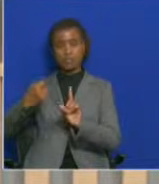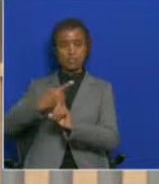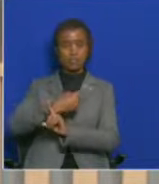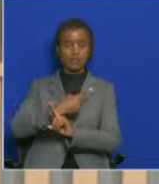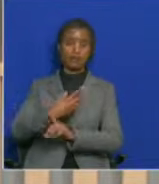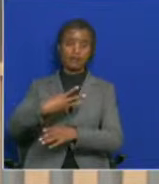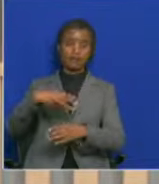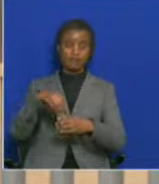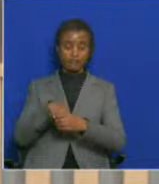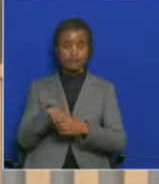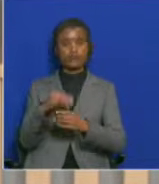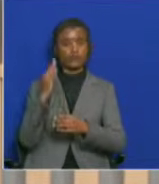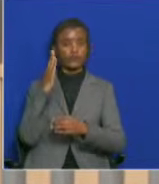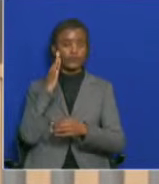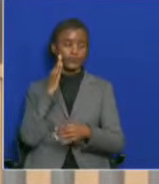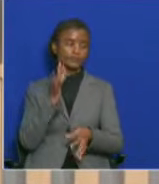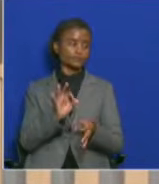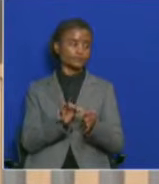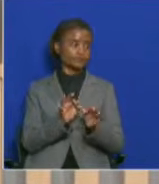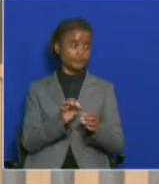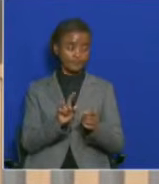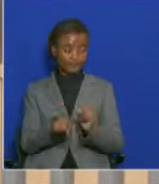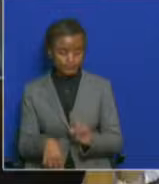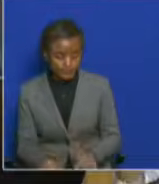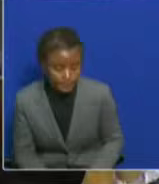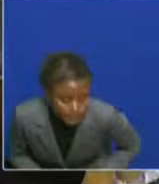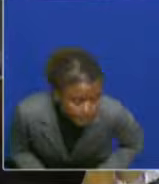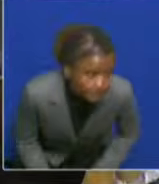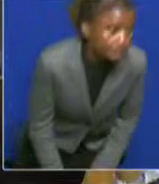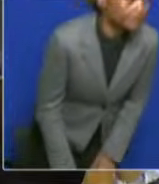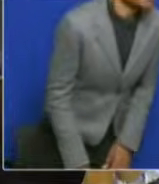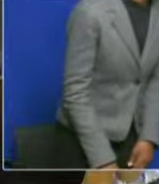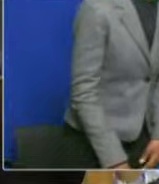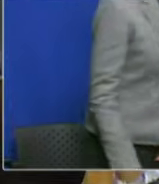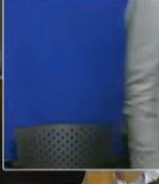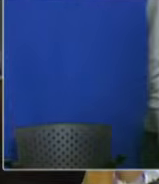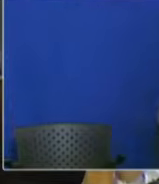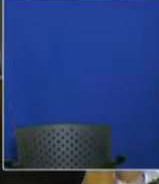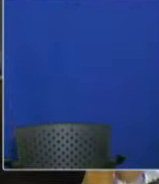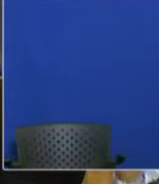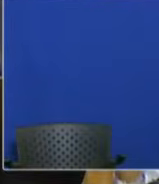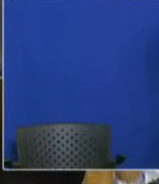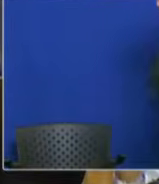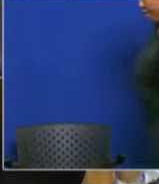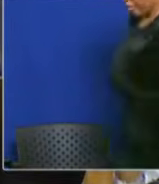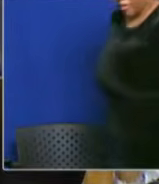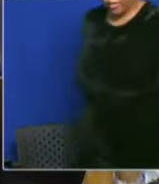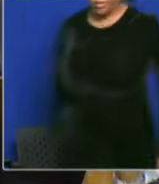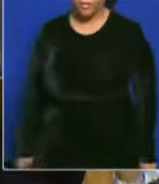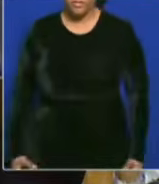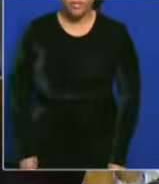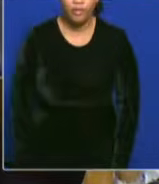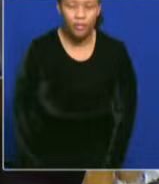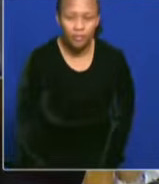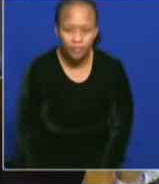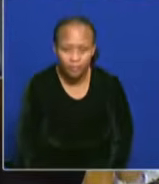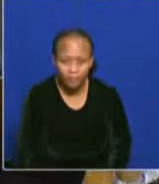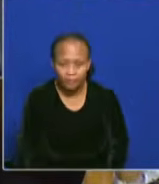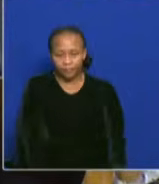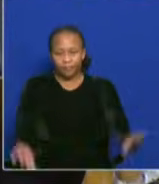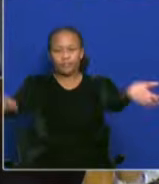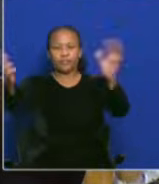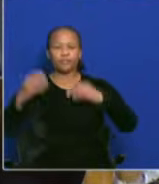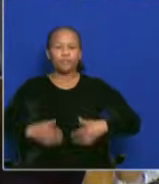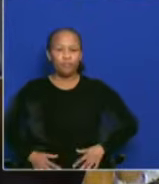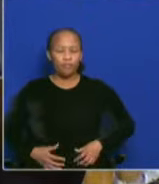He goes on to then give the rest of the history. I won't go through that. Paragraph